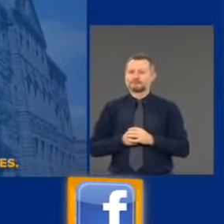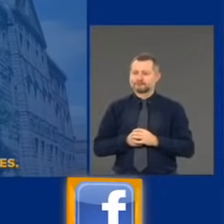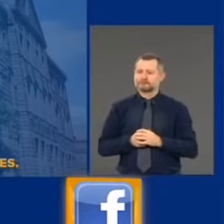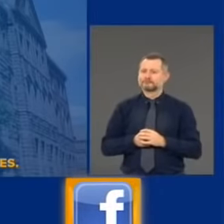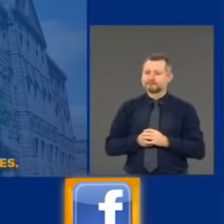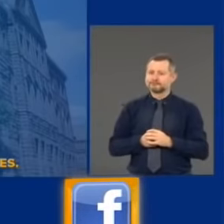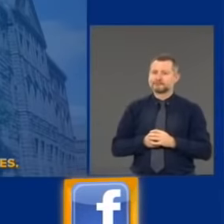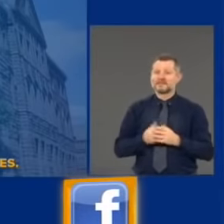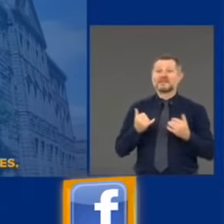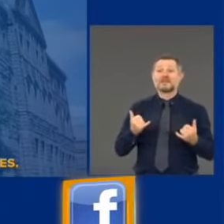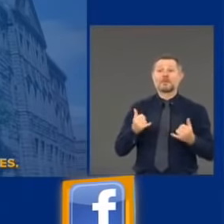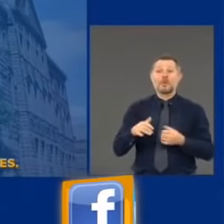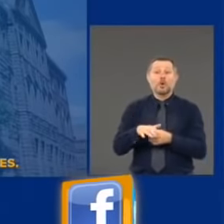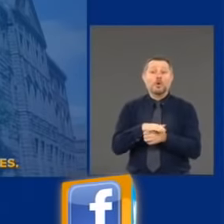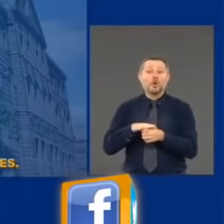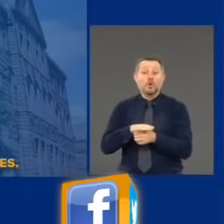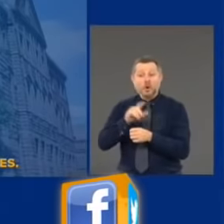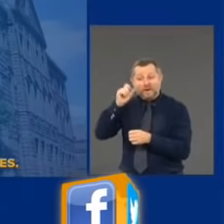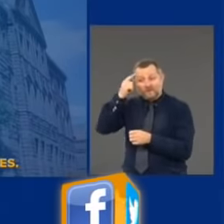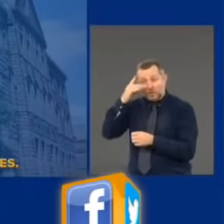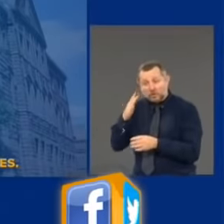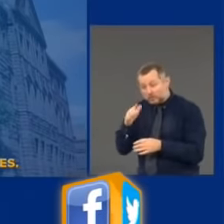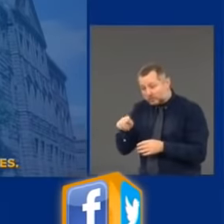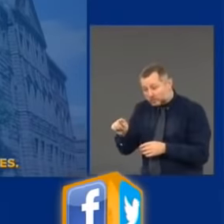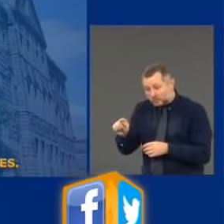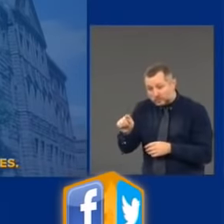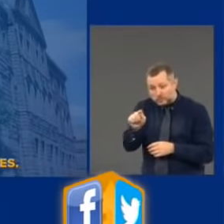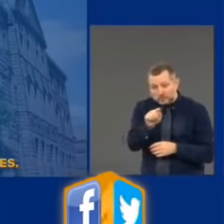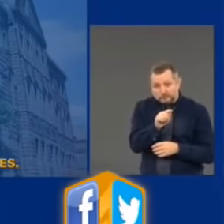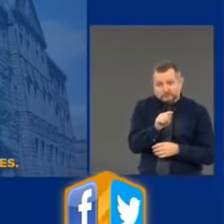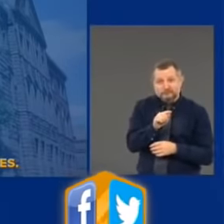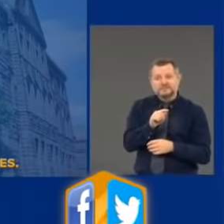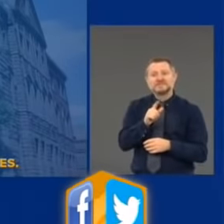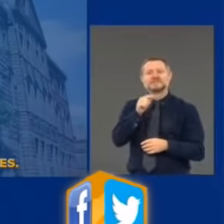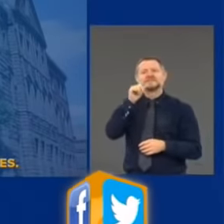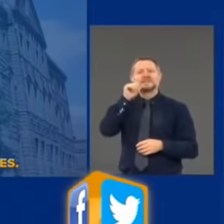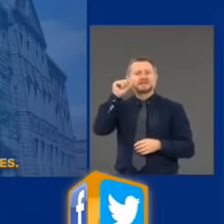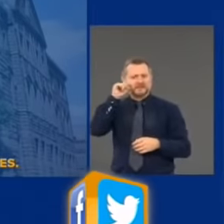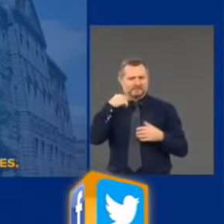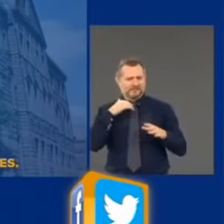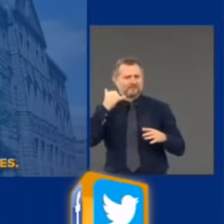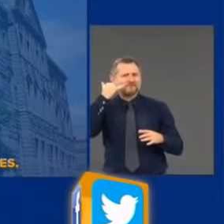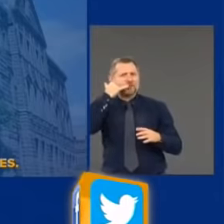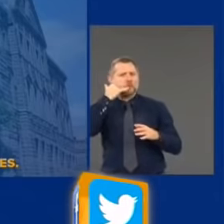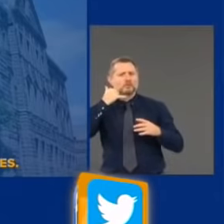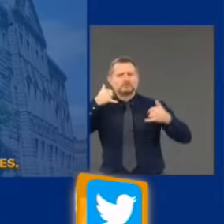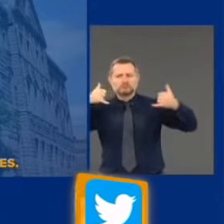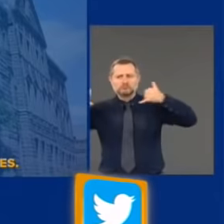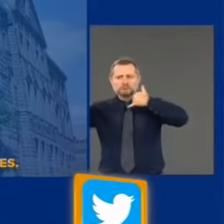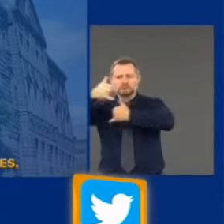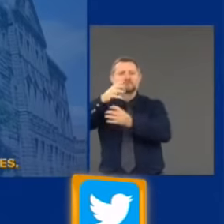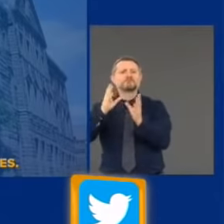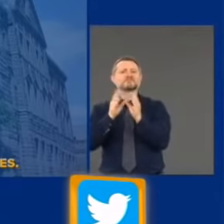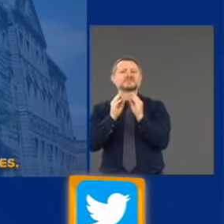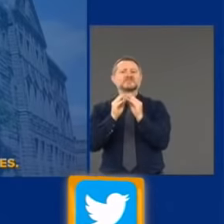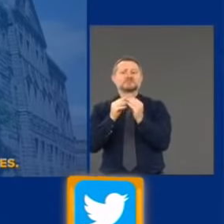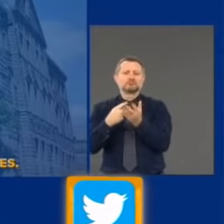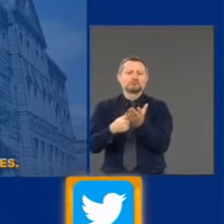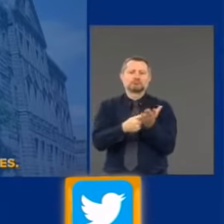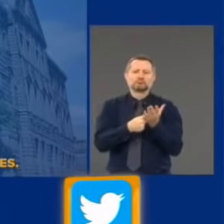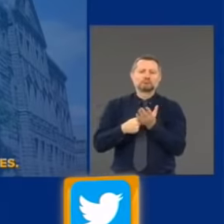For local governments, I had the local governments on the telephone yesterday on what we call the regional control